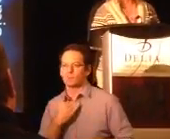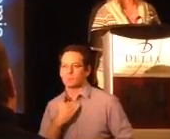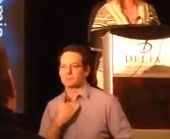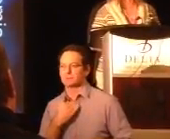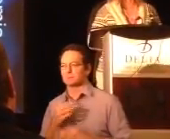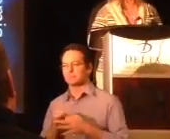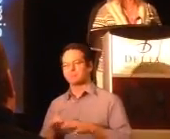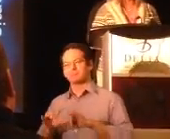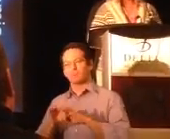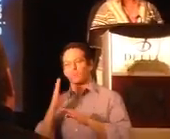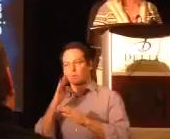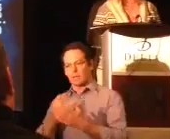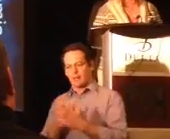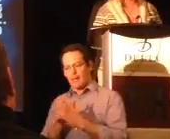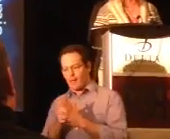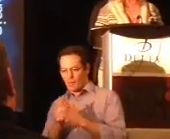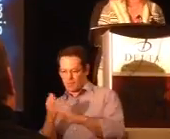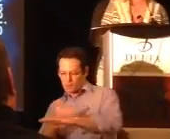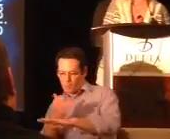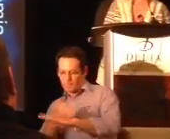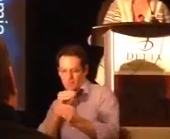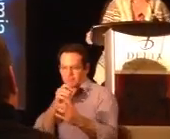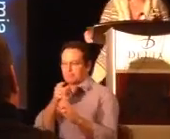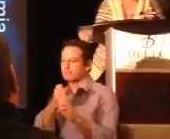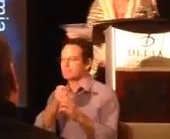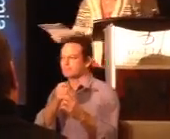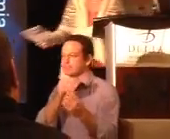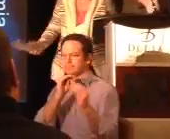essential in figuring out how to improve practice.